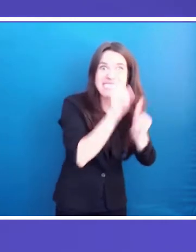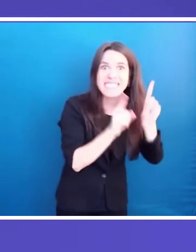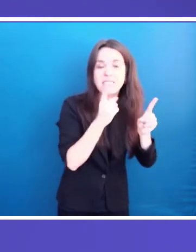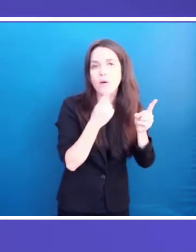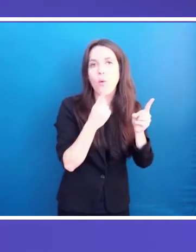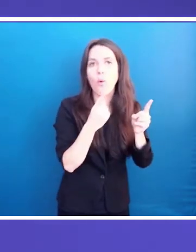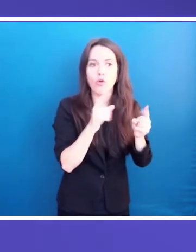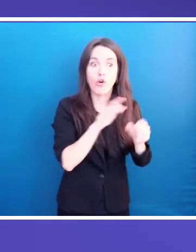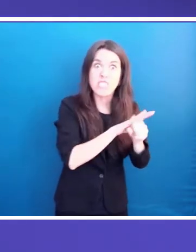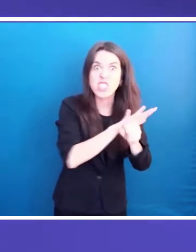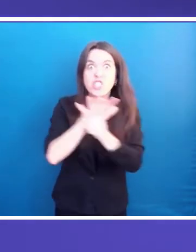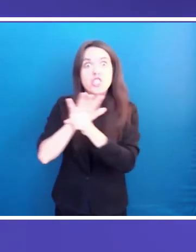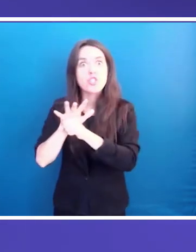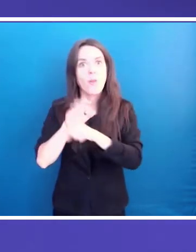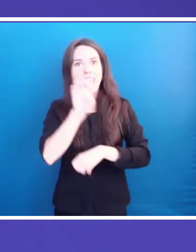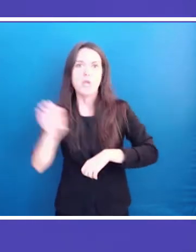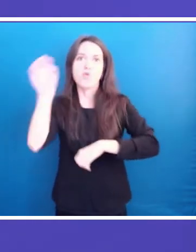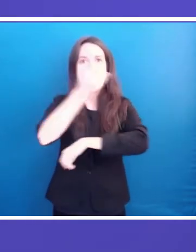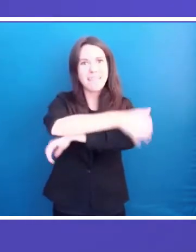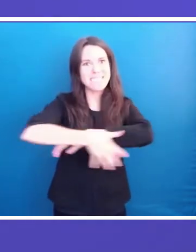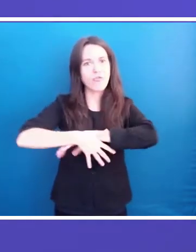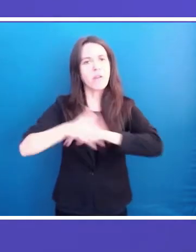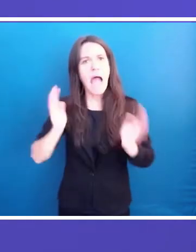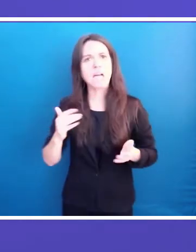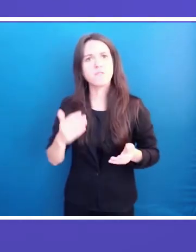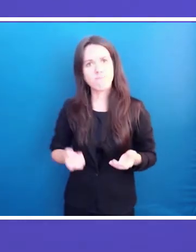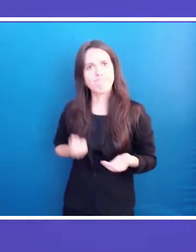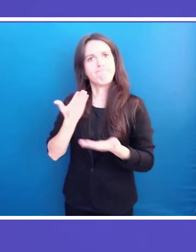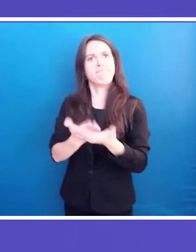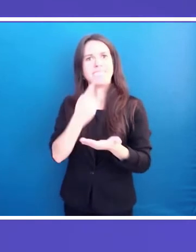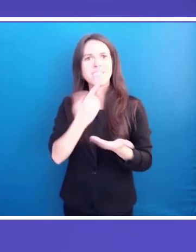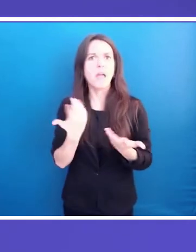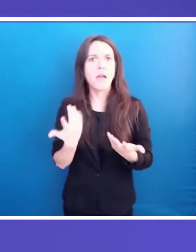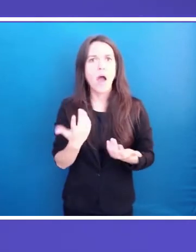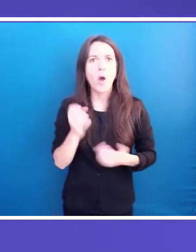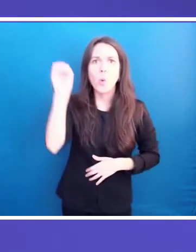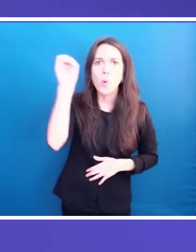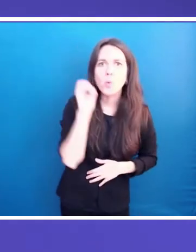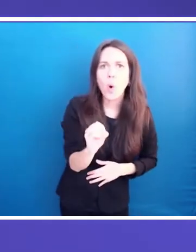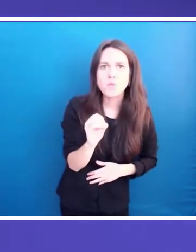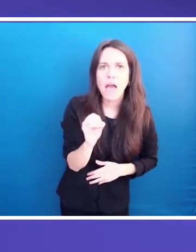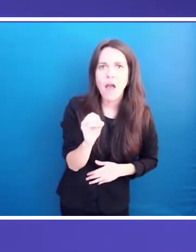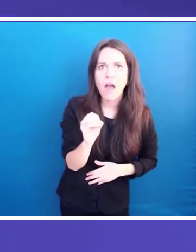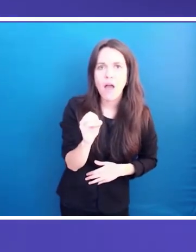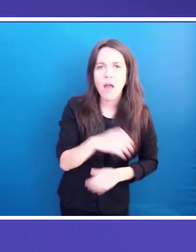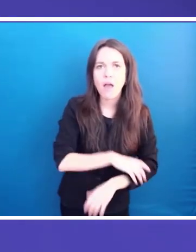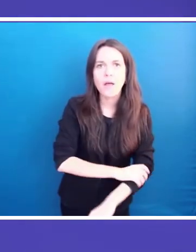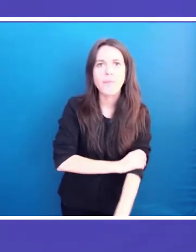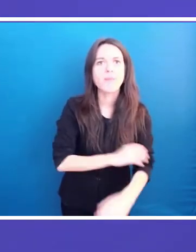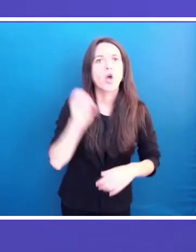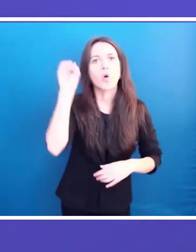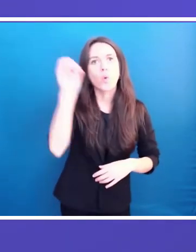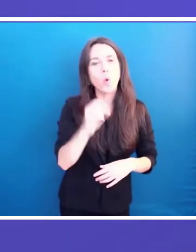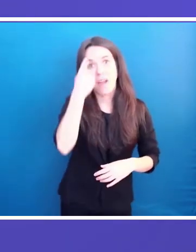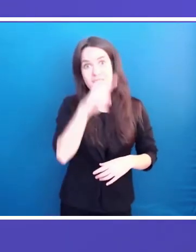position in favor of equality of gender, political mentoring, and